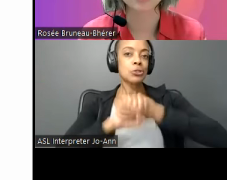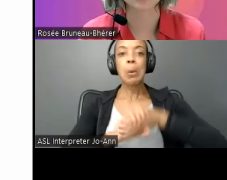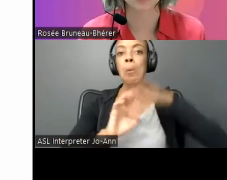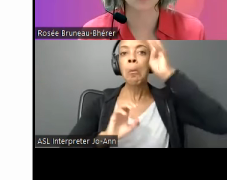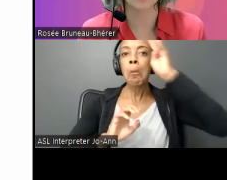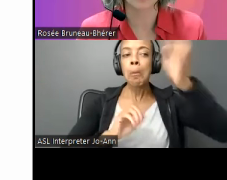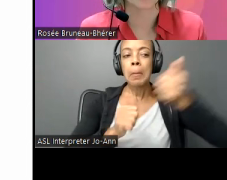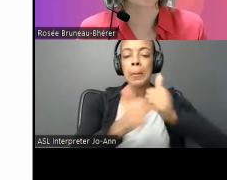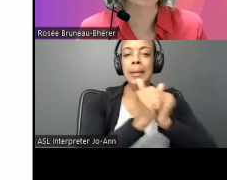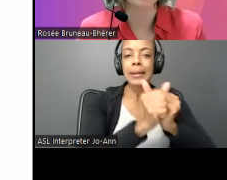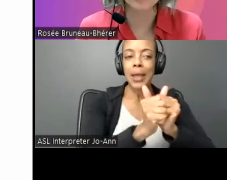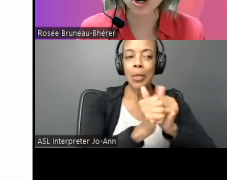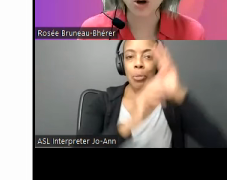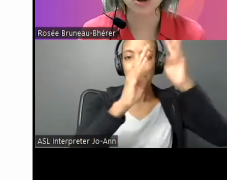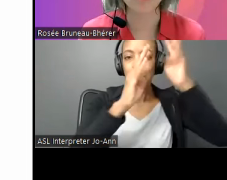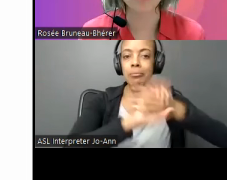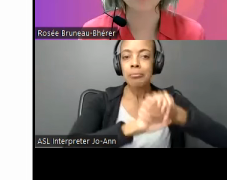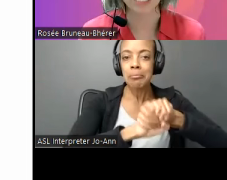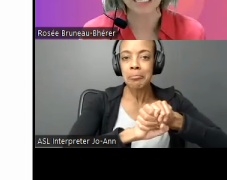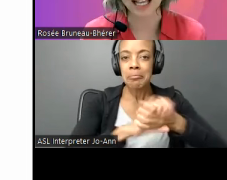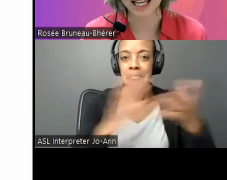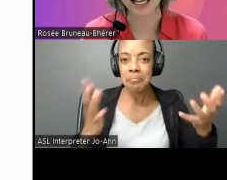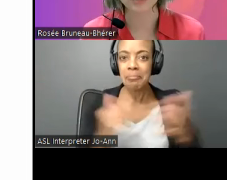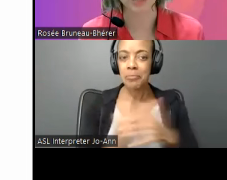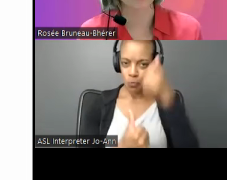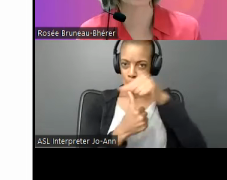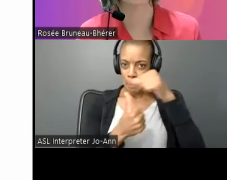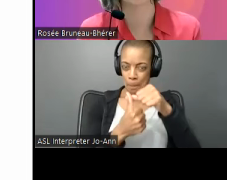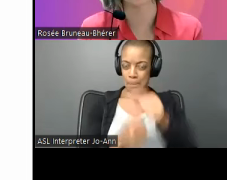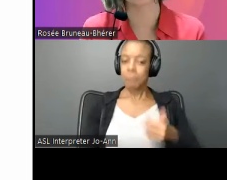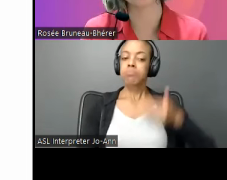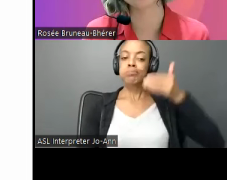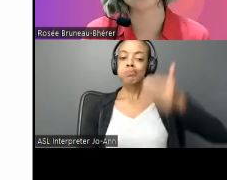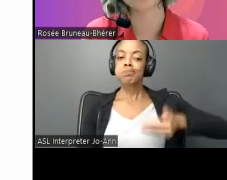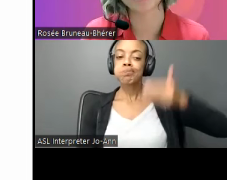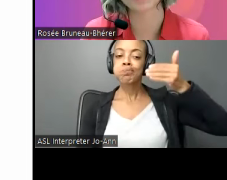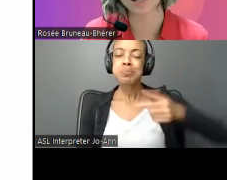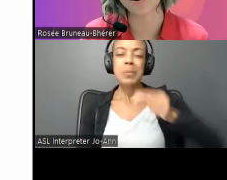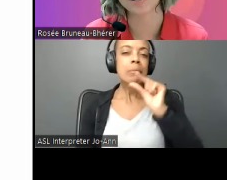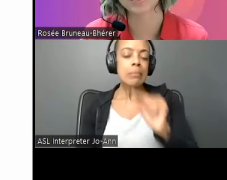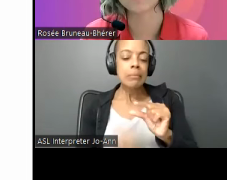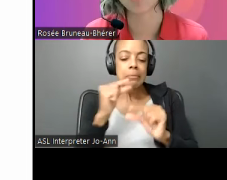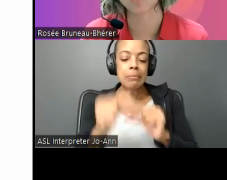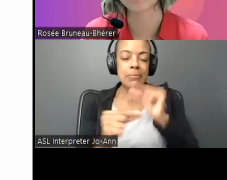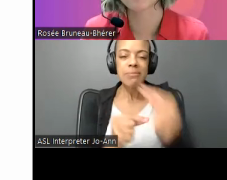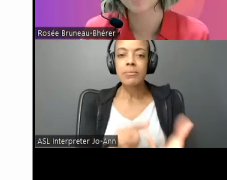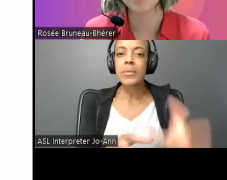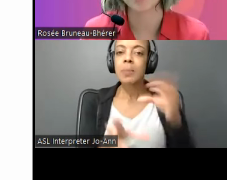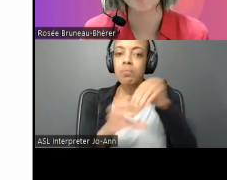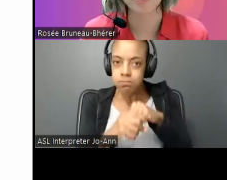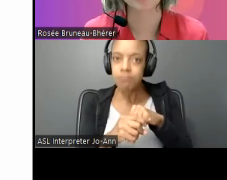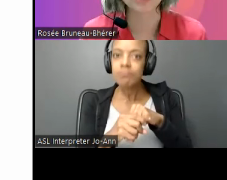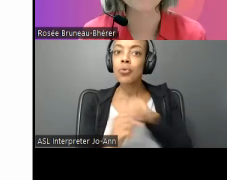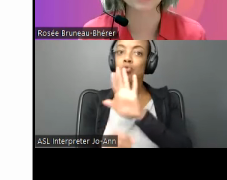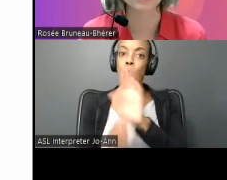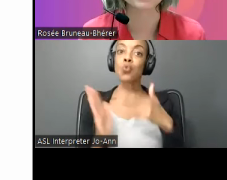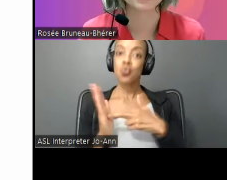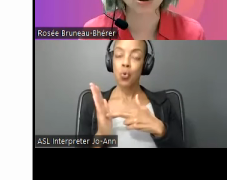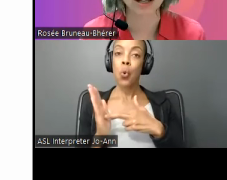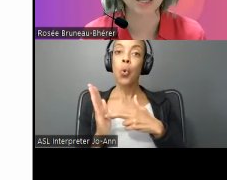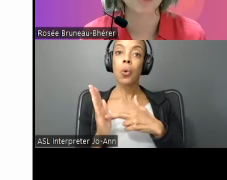and that you should always remember. So these are little things that you can integrate into the role that you play with the